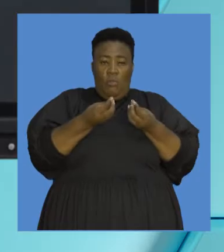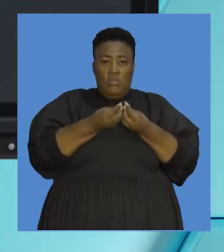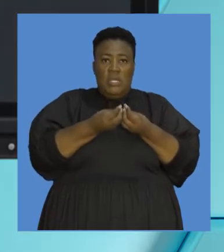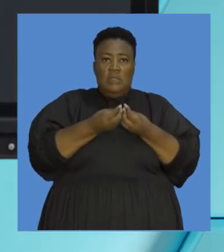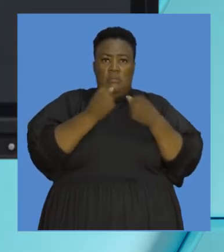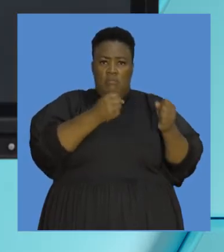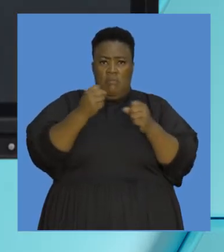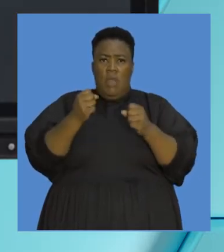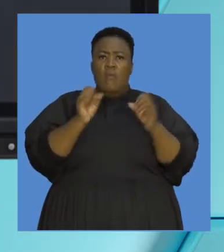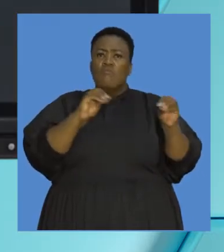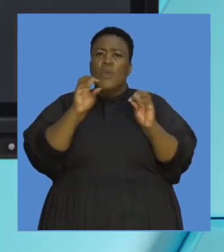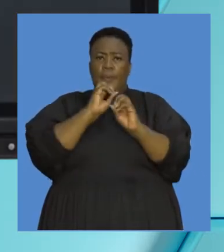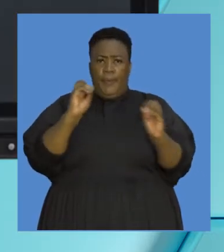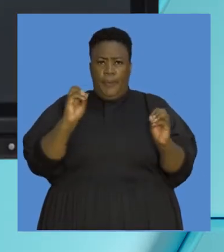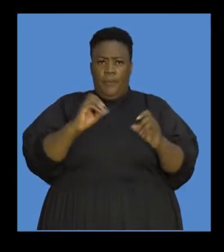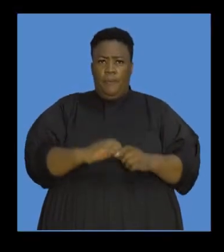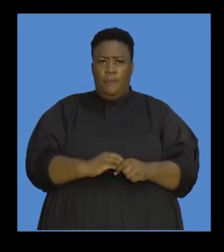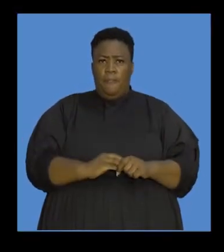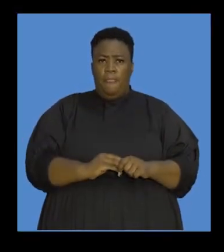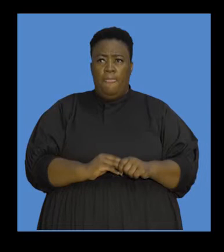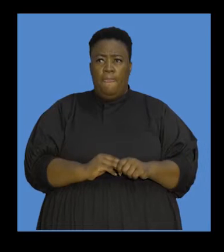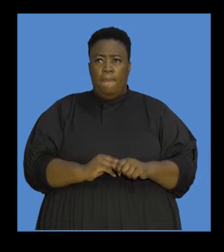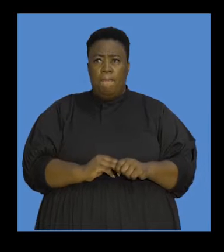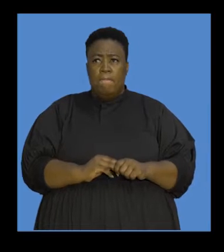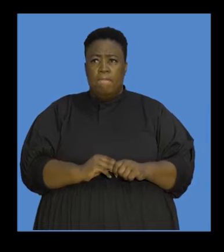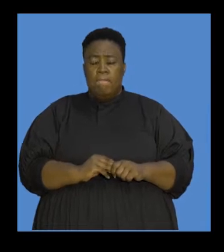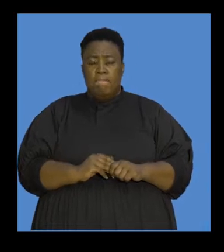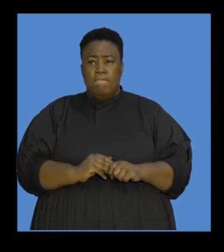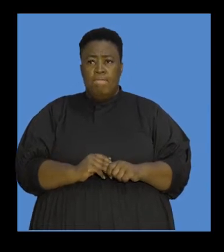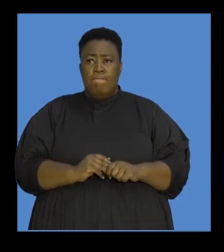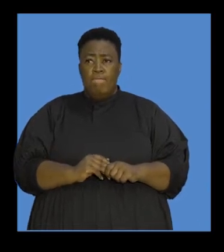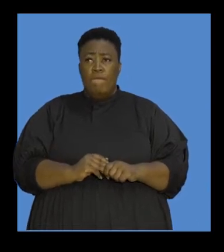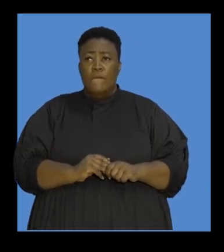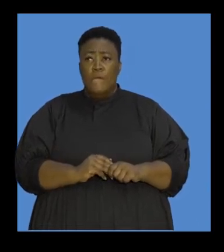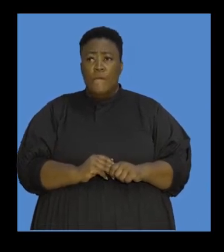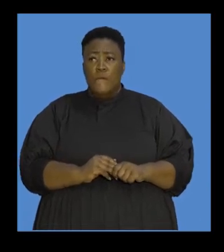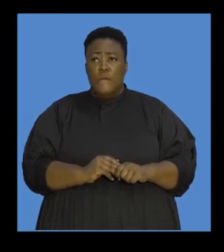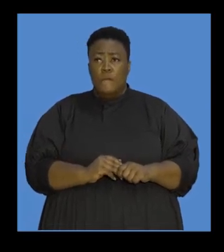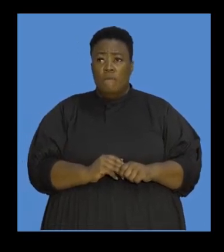going at constant velocity. Okay? Oops, there we go. So